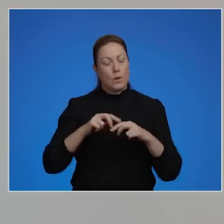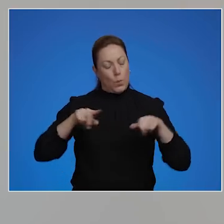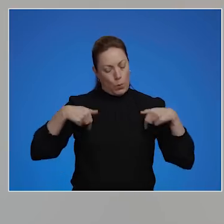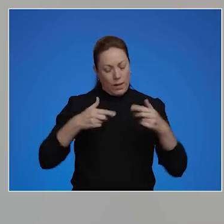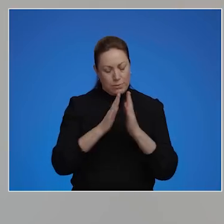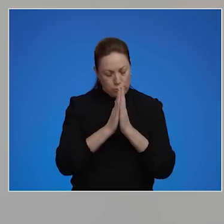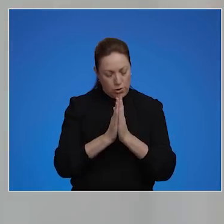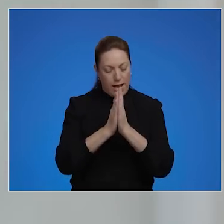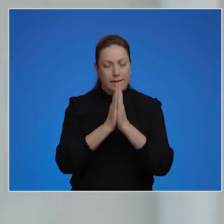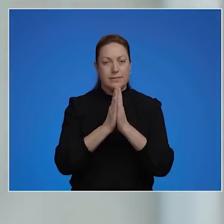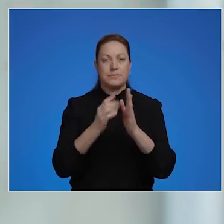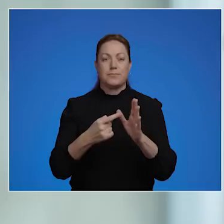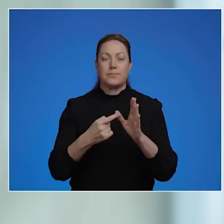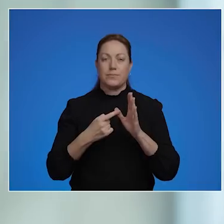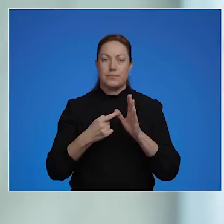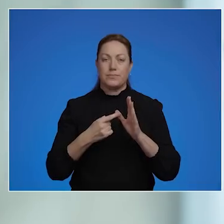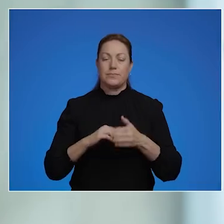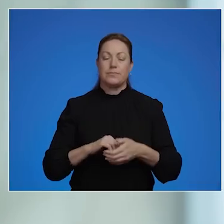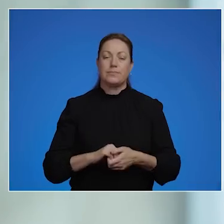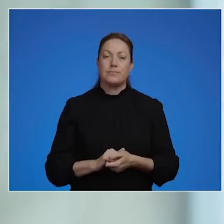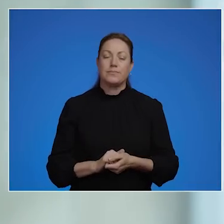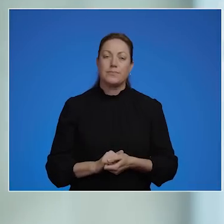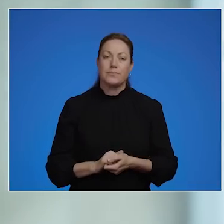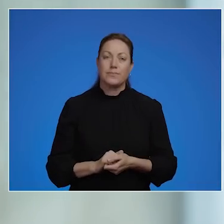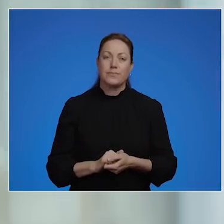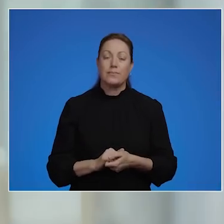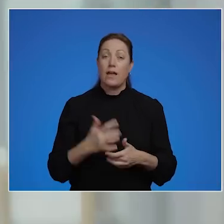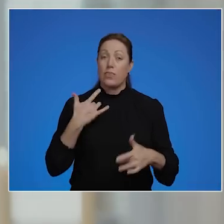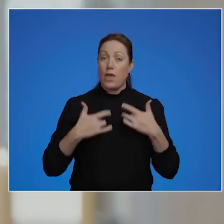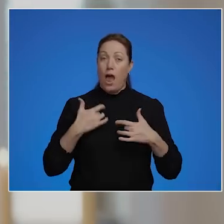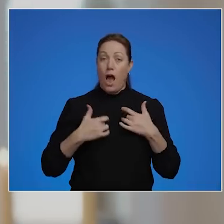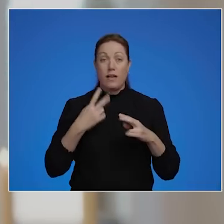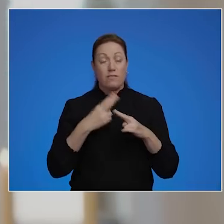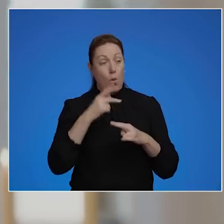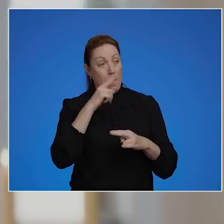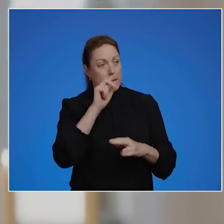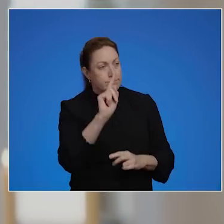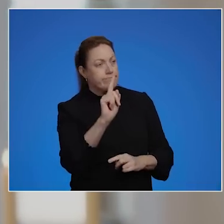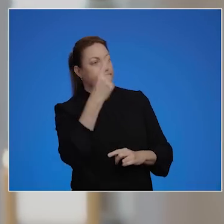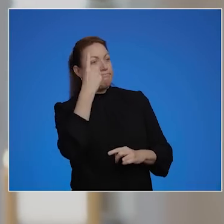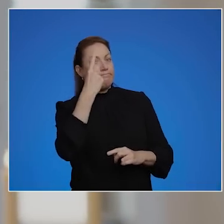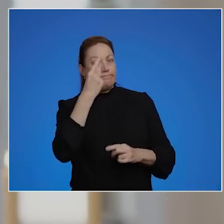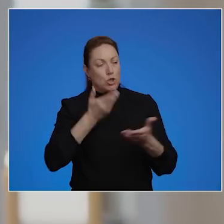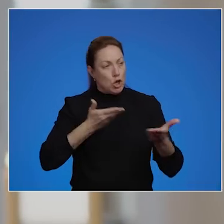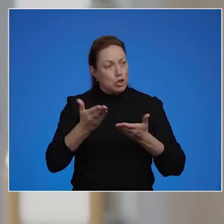Your people pray. Lord, hear our prayer. That the lives of those called to serve God as single